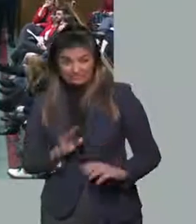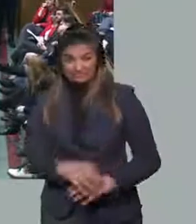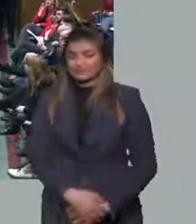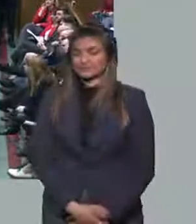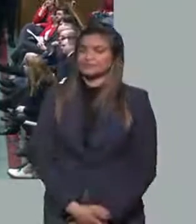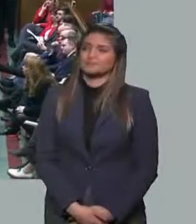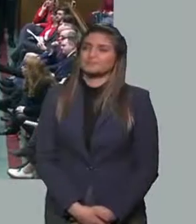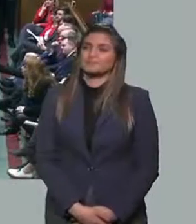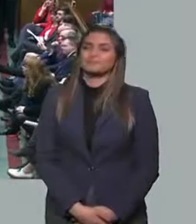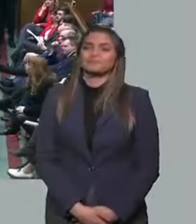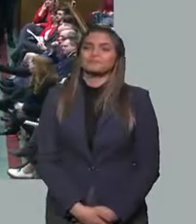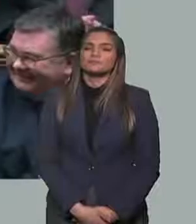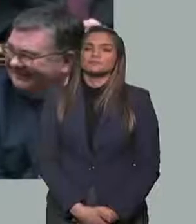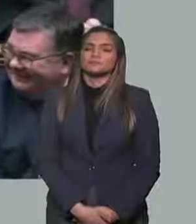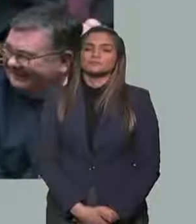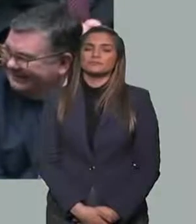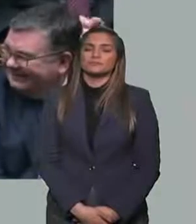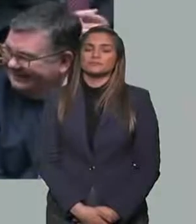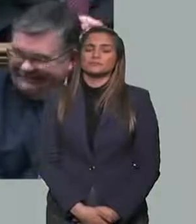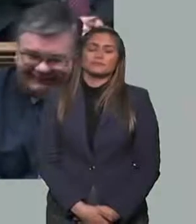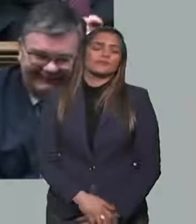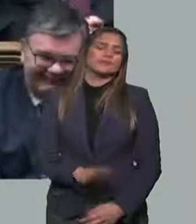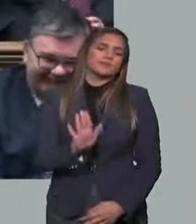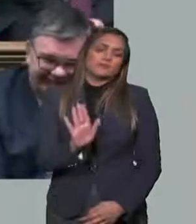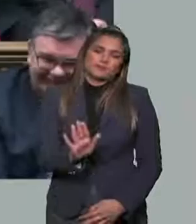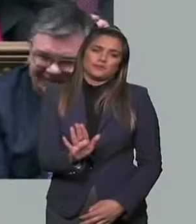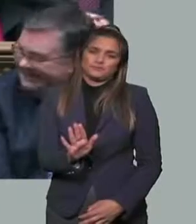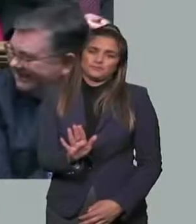Deputy Prime Minister. Well, can I just